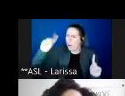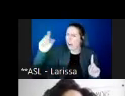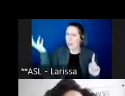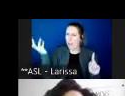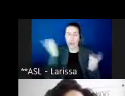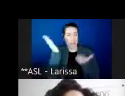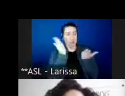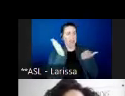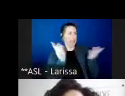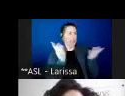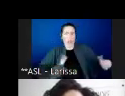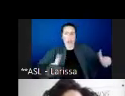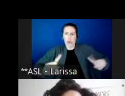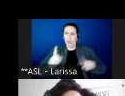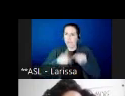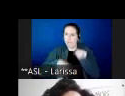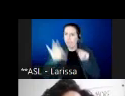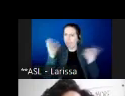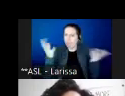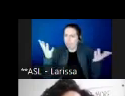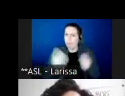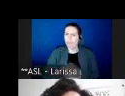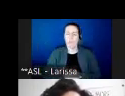services? Additionally,